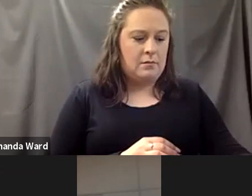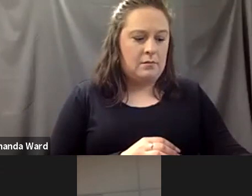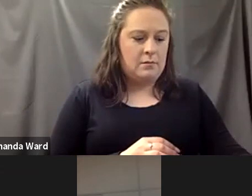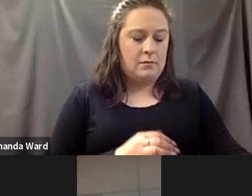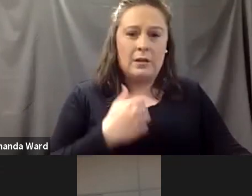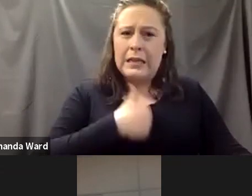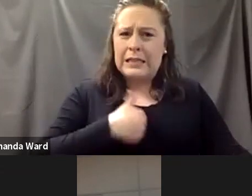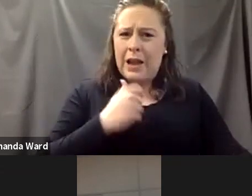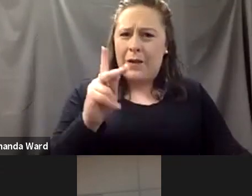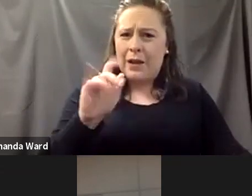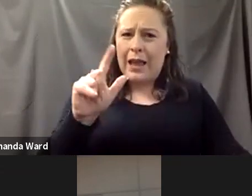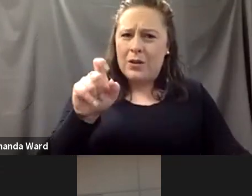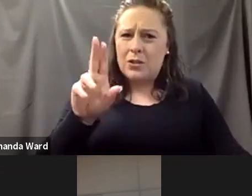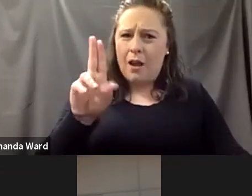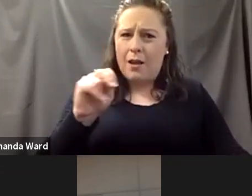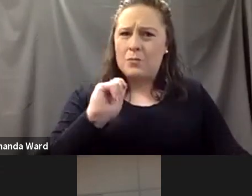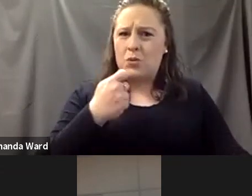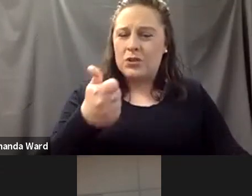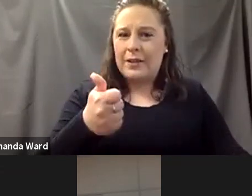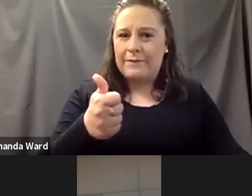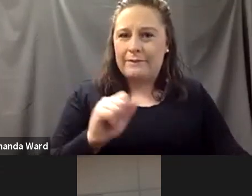Oh, sorry, Kyle will need you to unmute yourself. There you go. Okay.